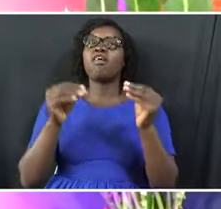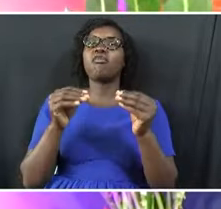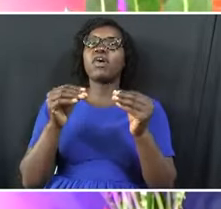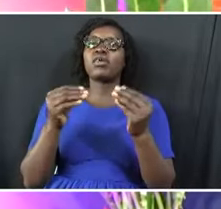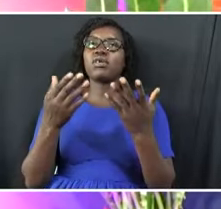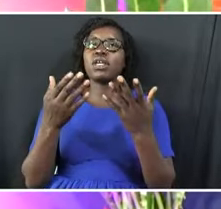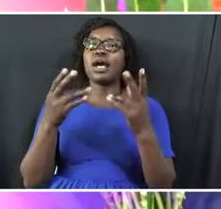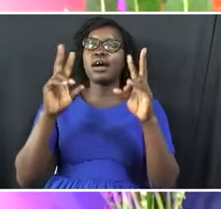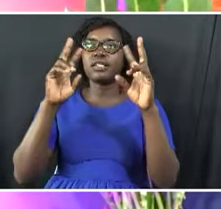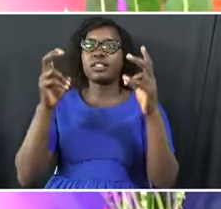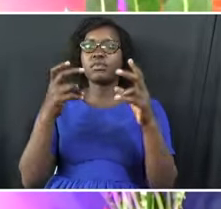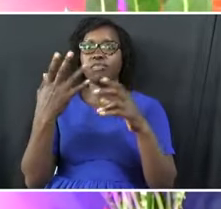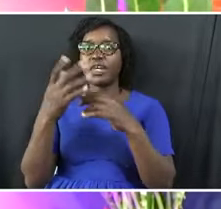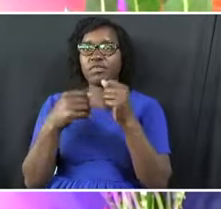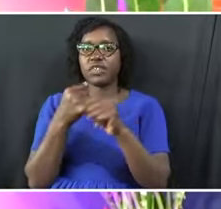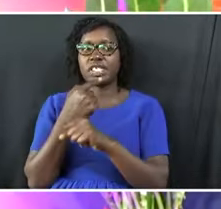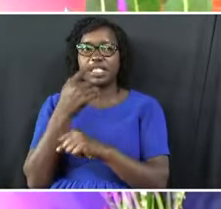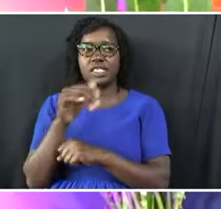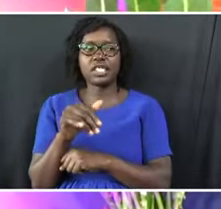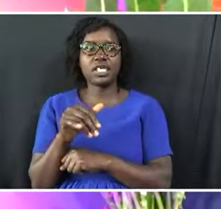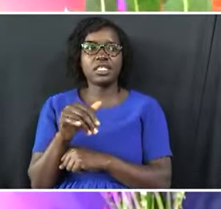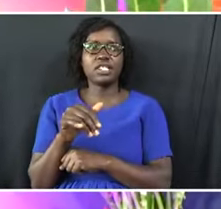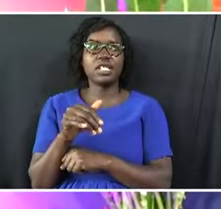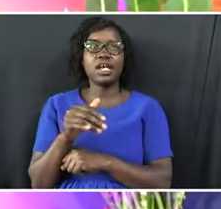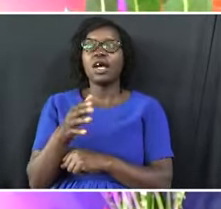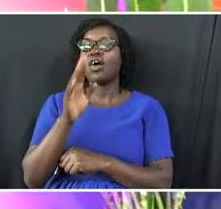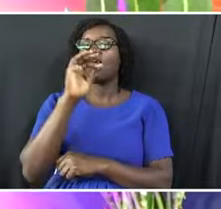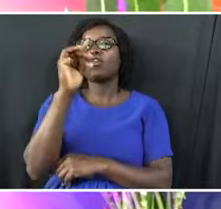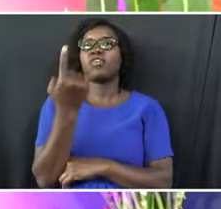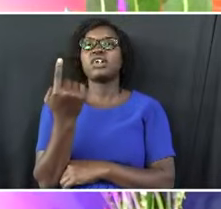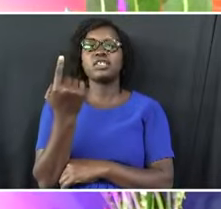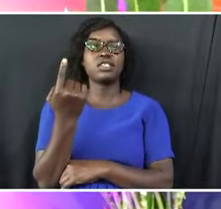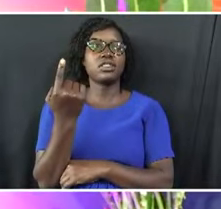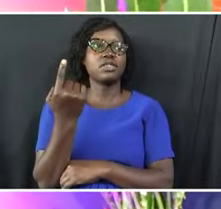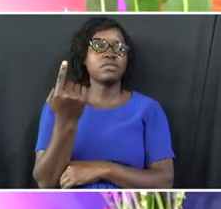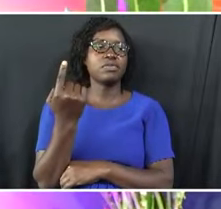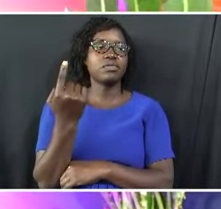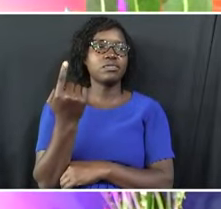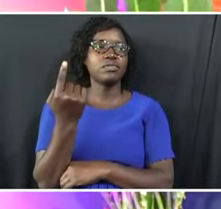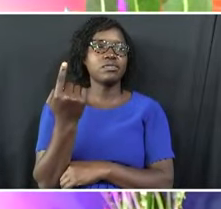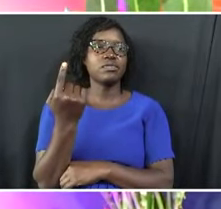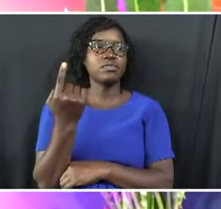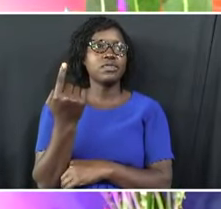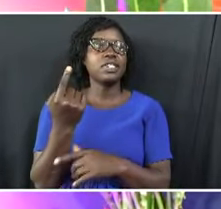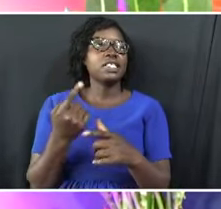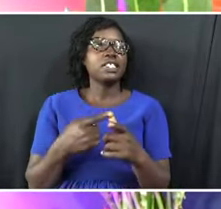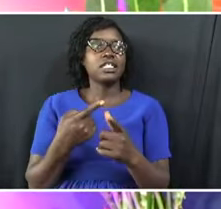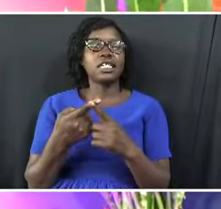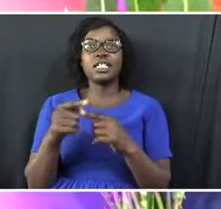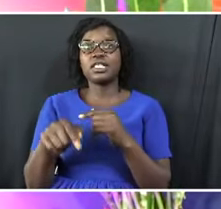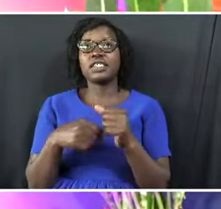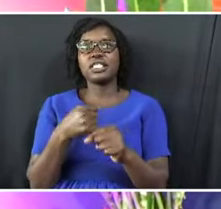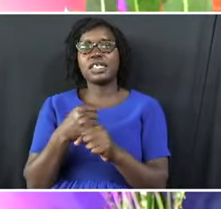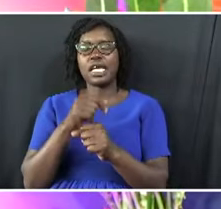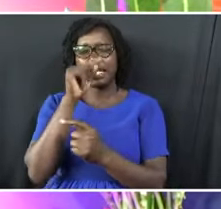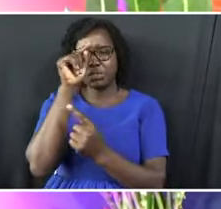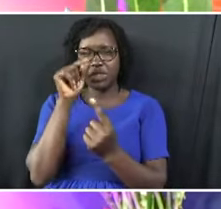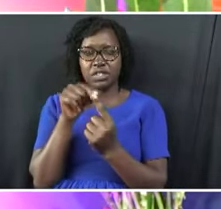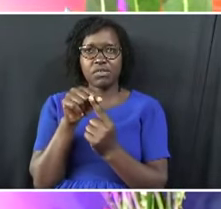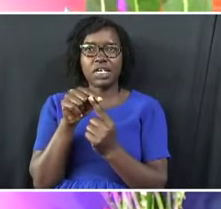Quinquennium says God first. Then this year,